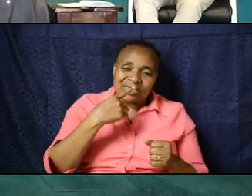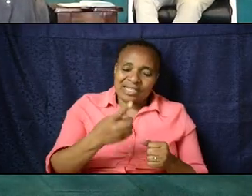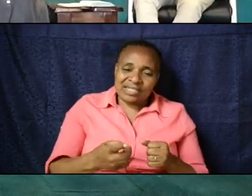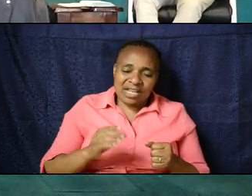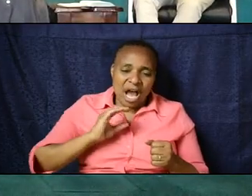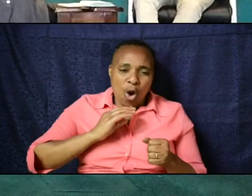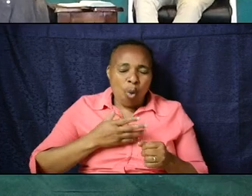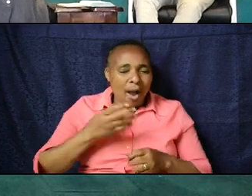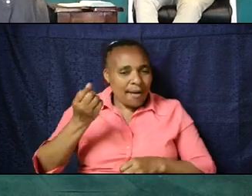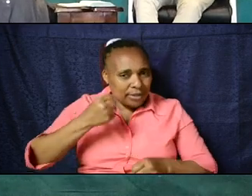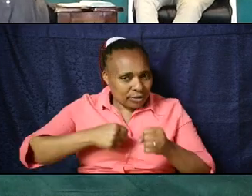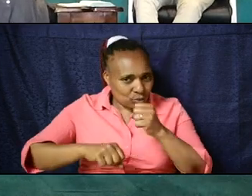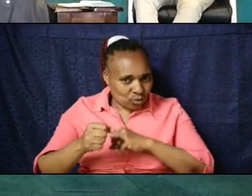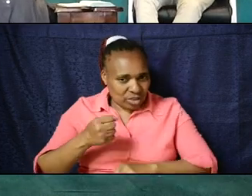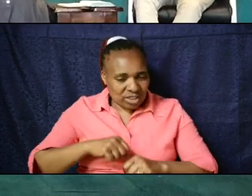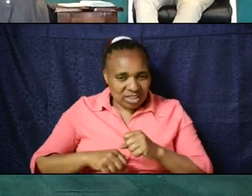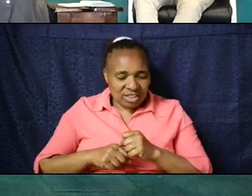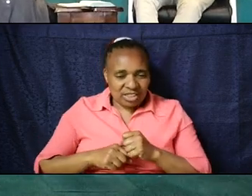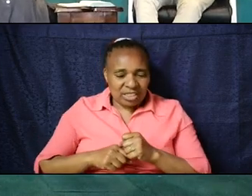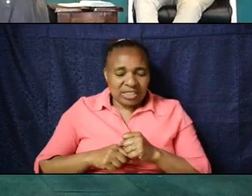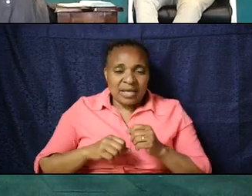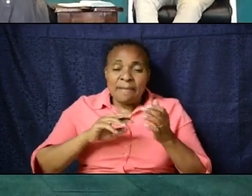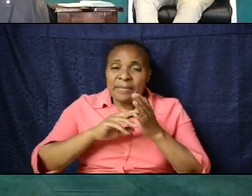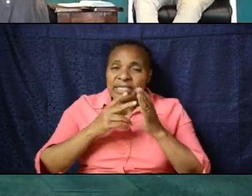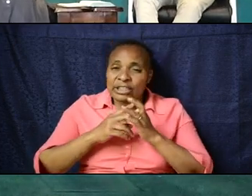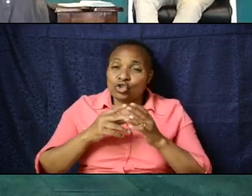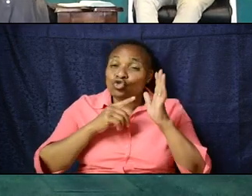our actions define our faith.